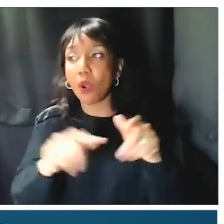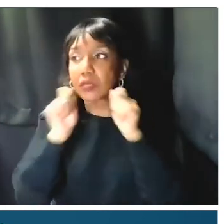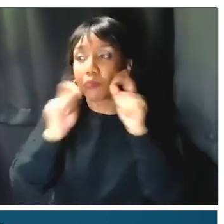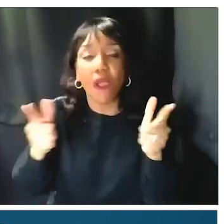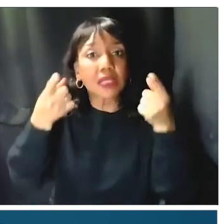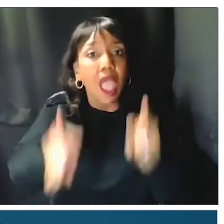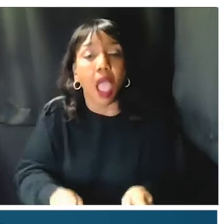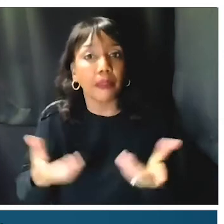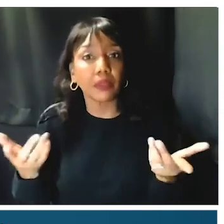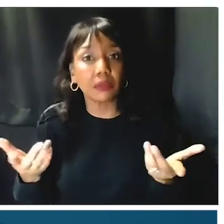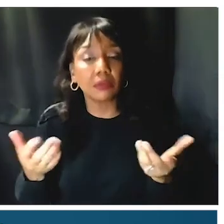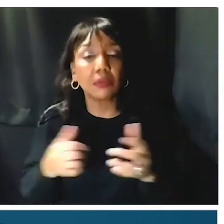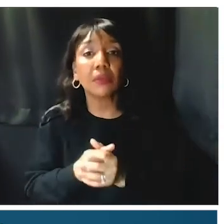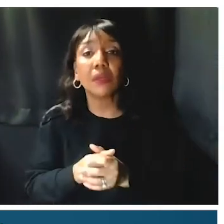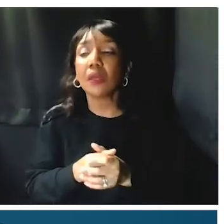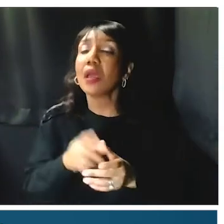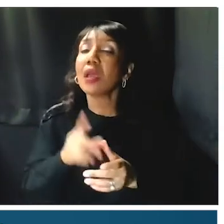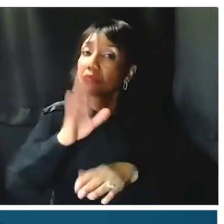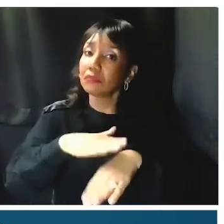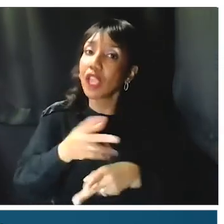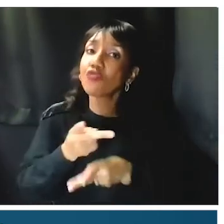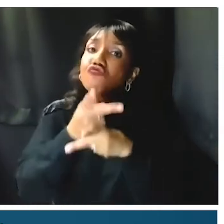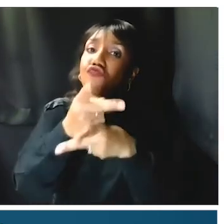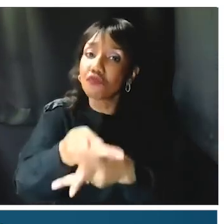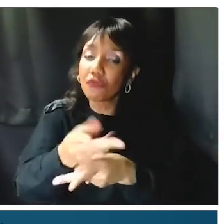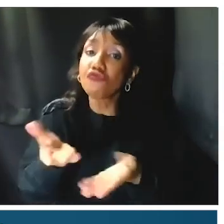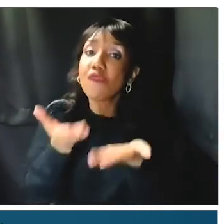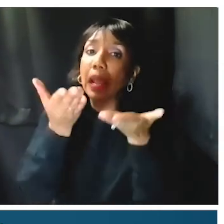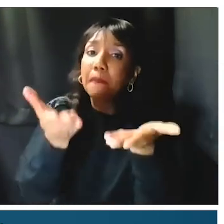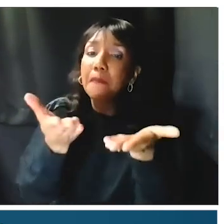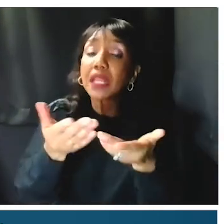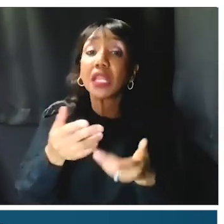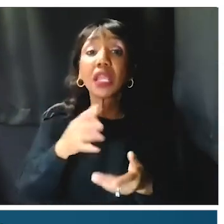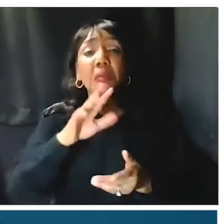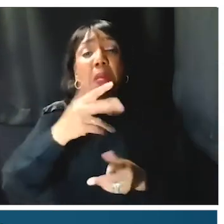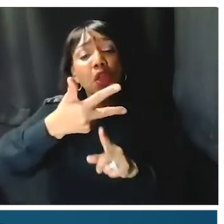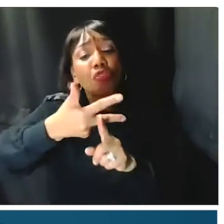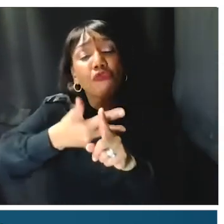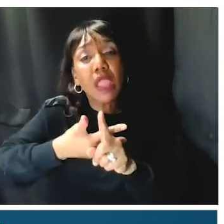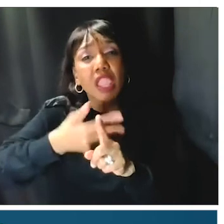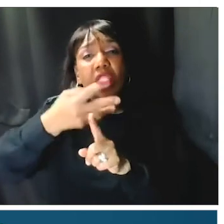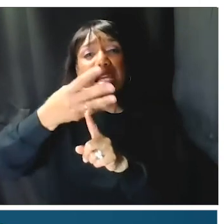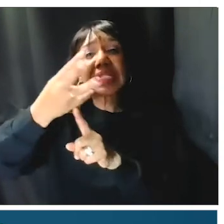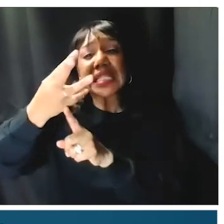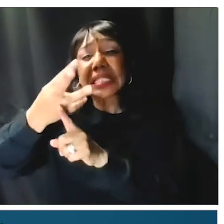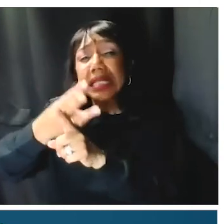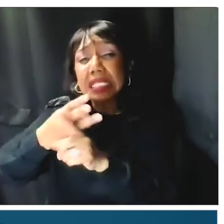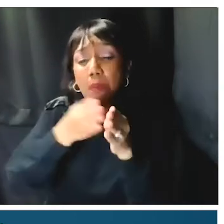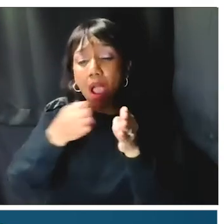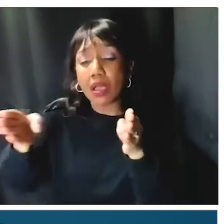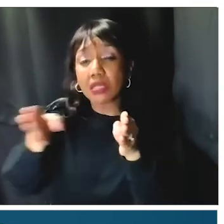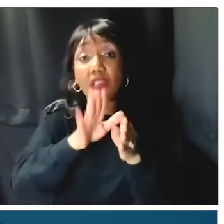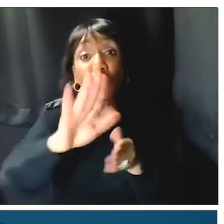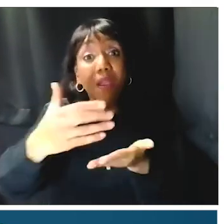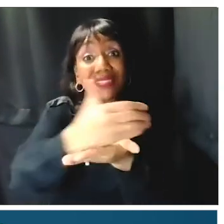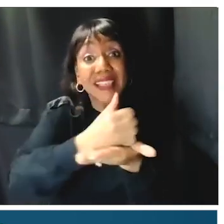surprises life throws your way. It is recommended that you have at least 3 to 6 months of income saved in a